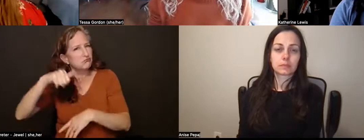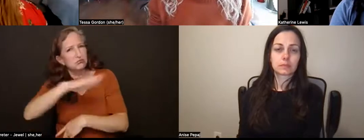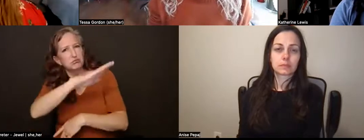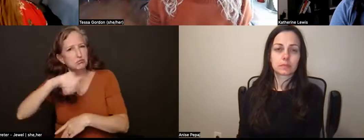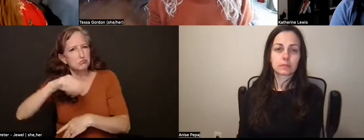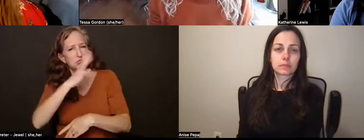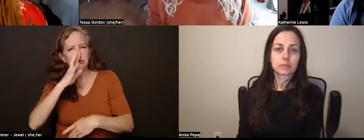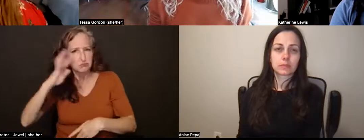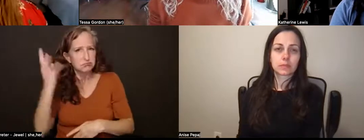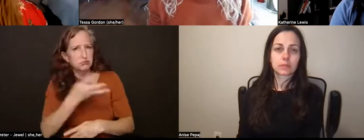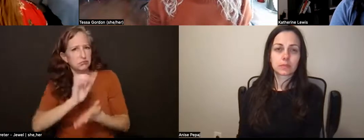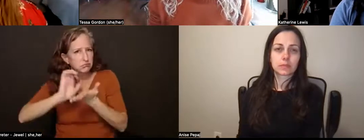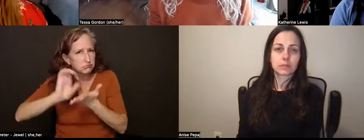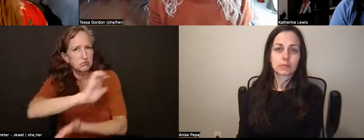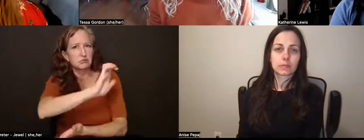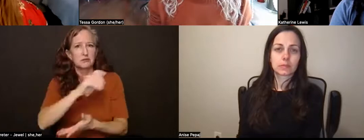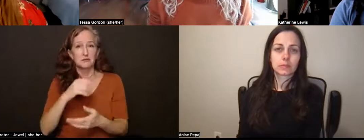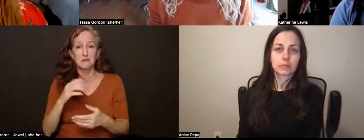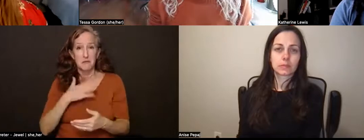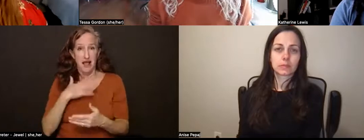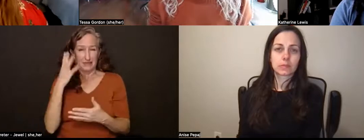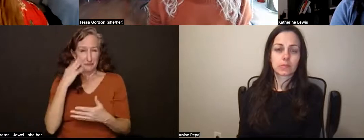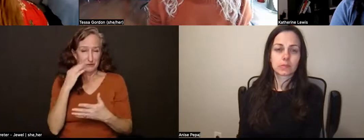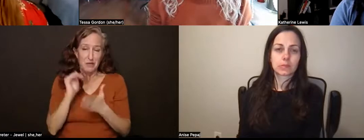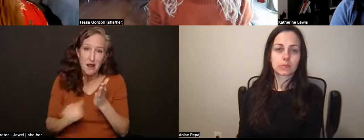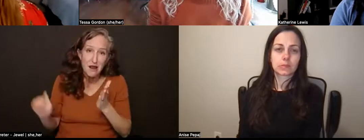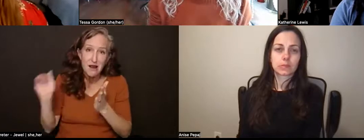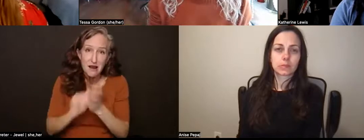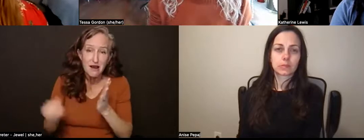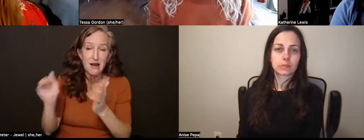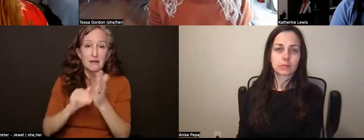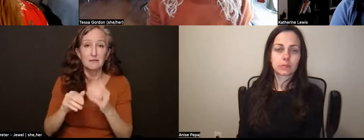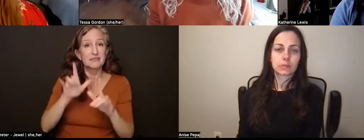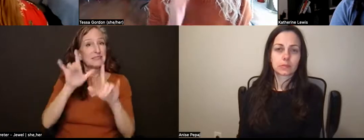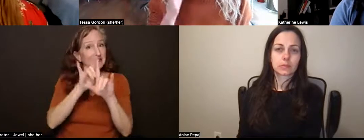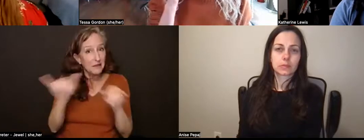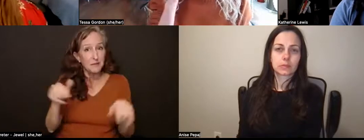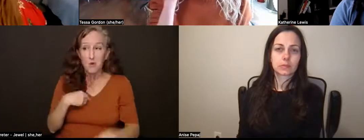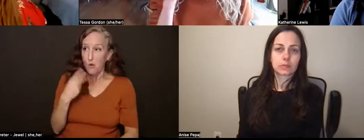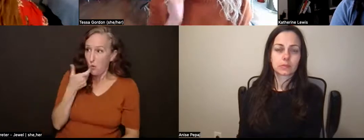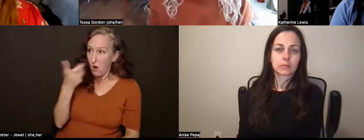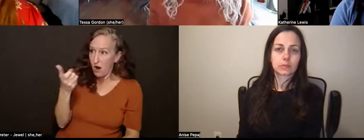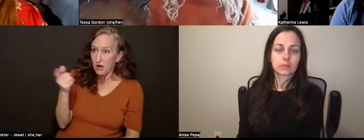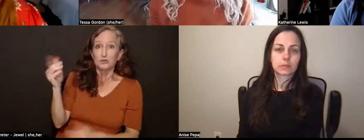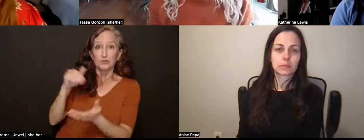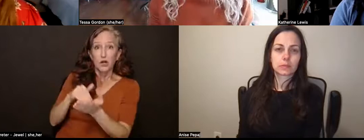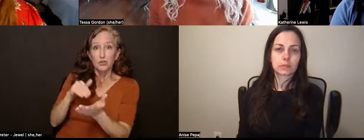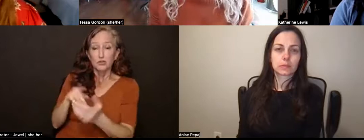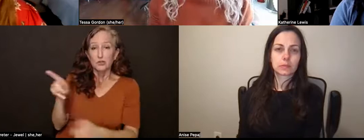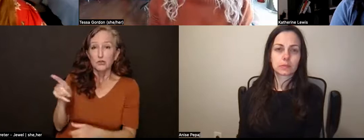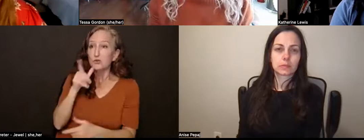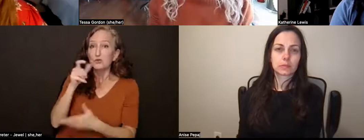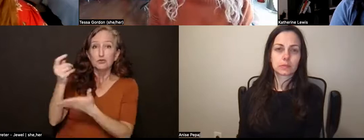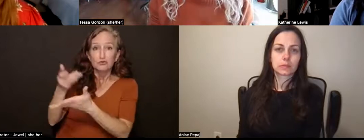again. Not only did I experience that, but I watched doctors who treated white men patients,